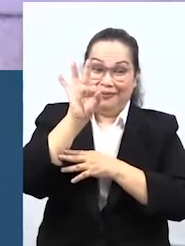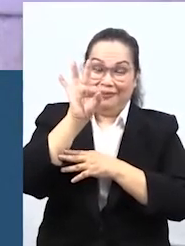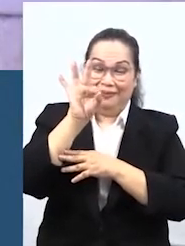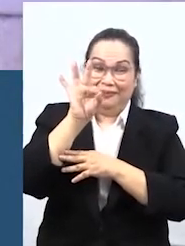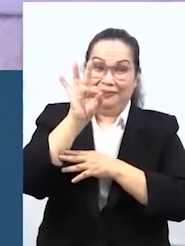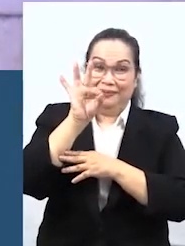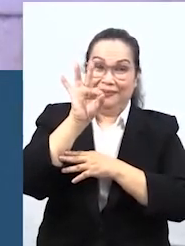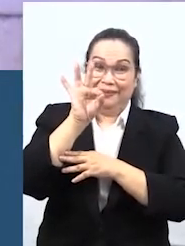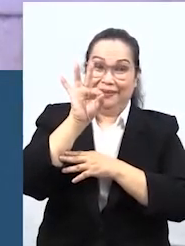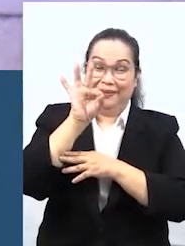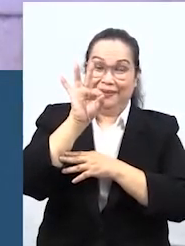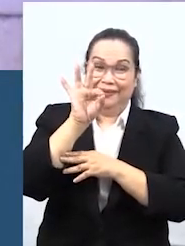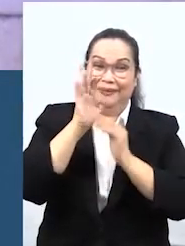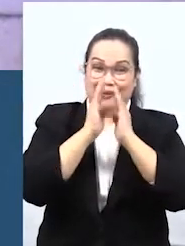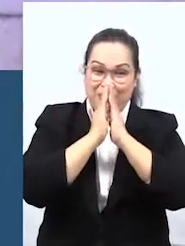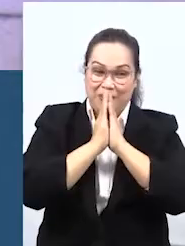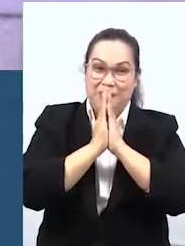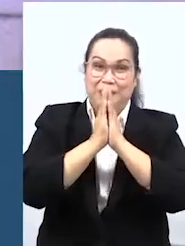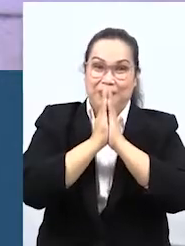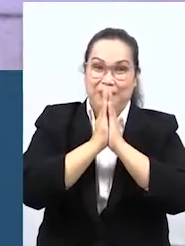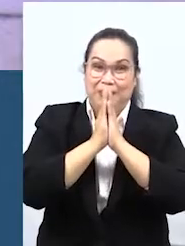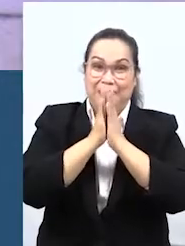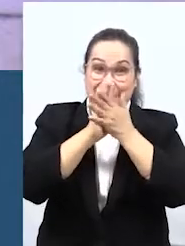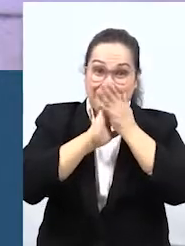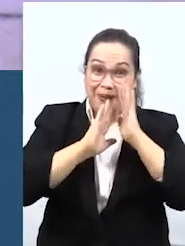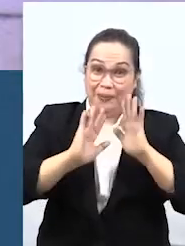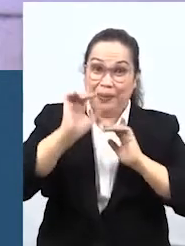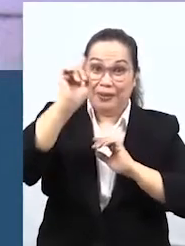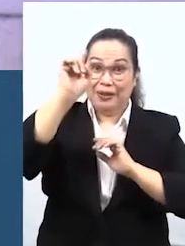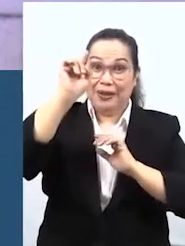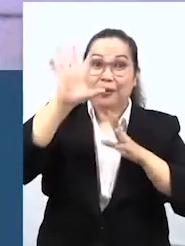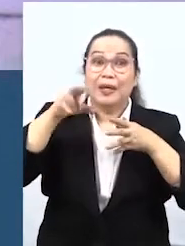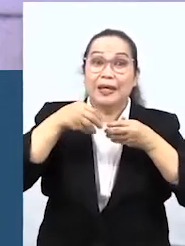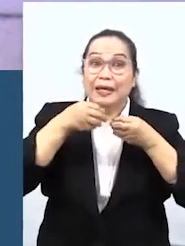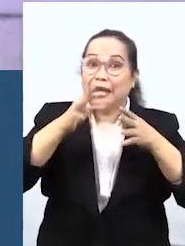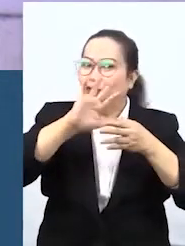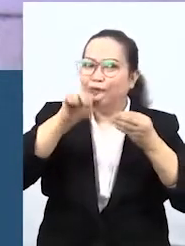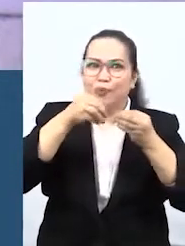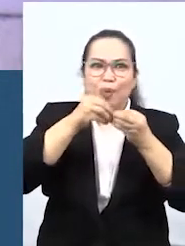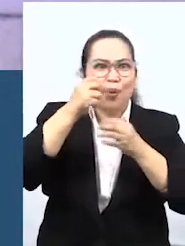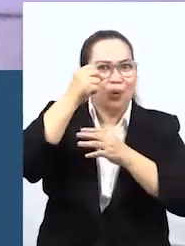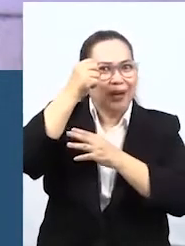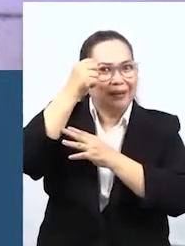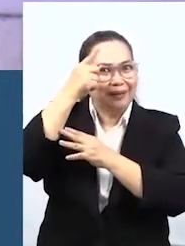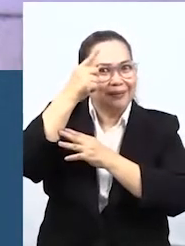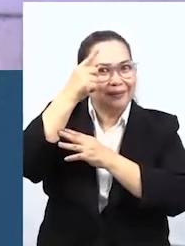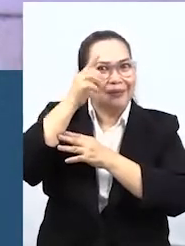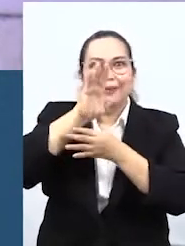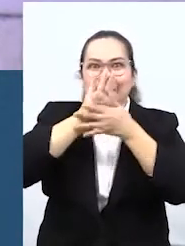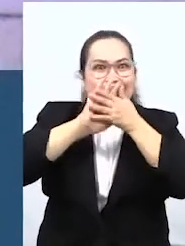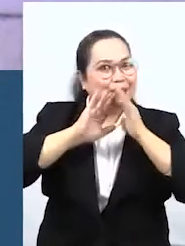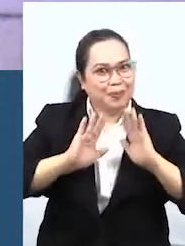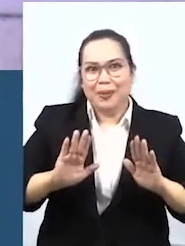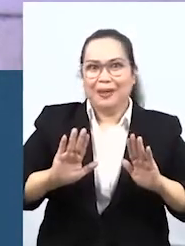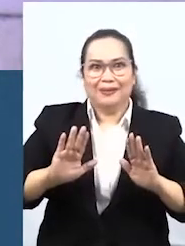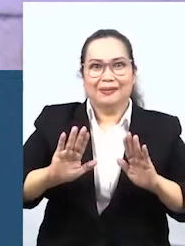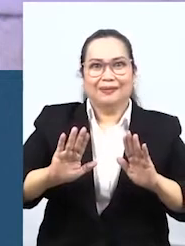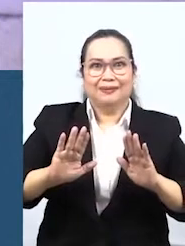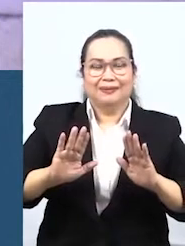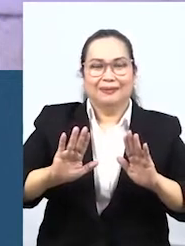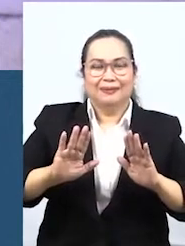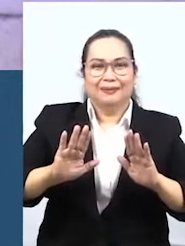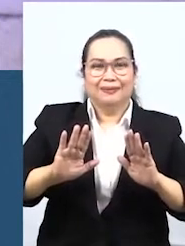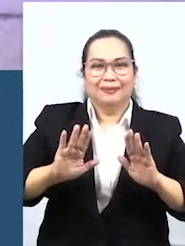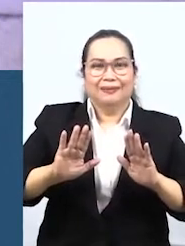philippians you pray the peace of God which pass all understand spe